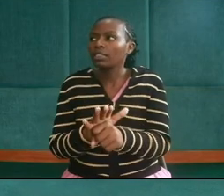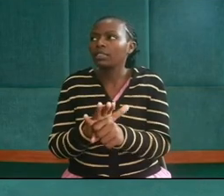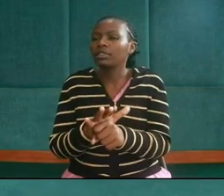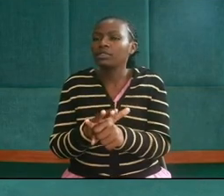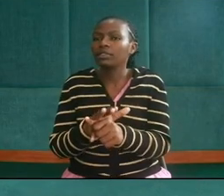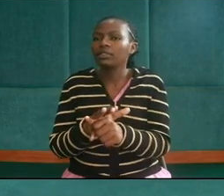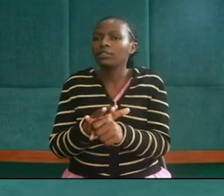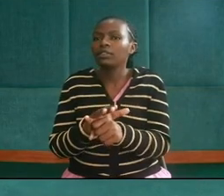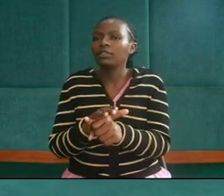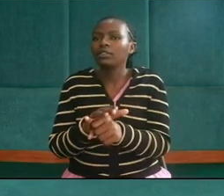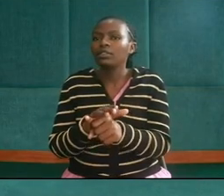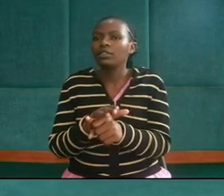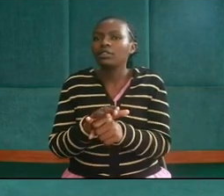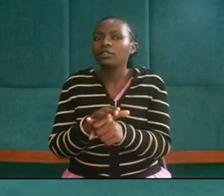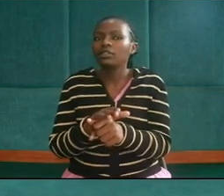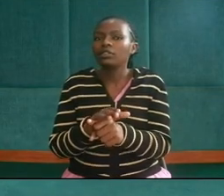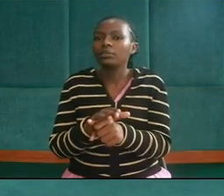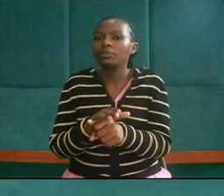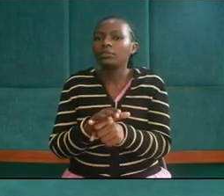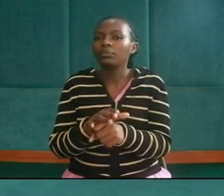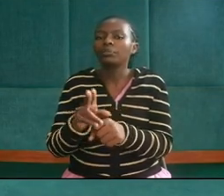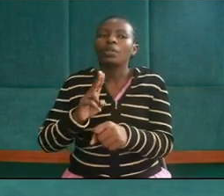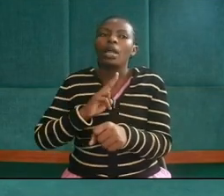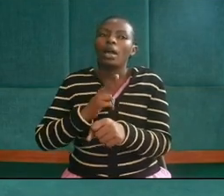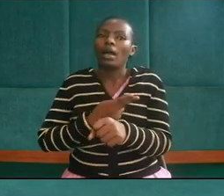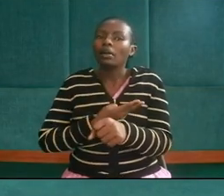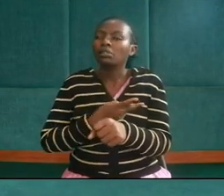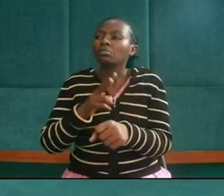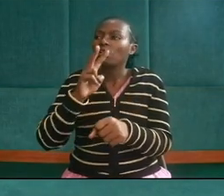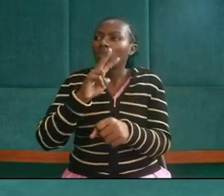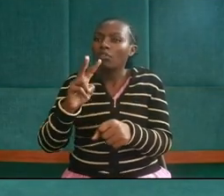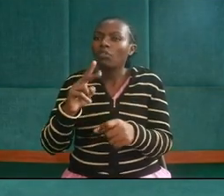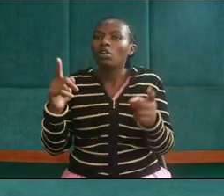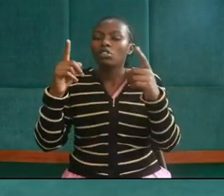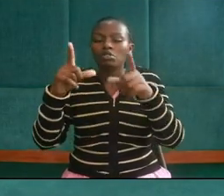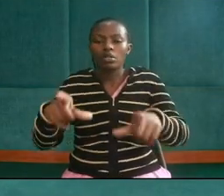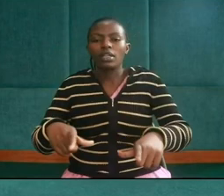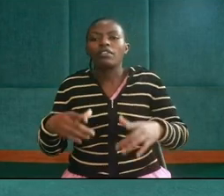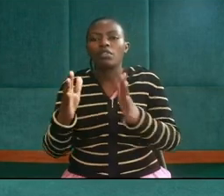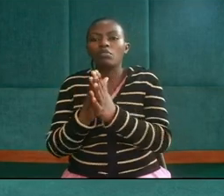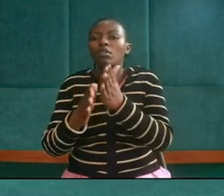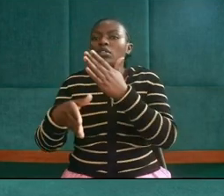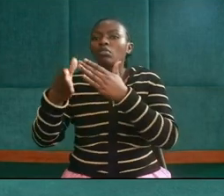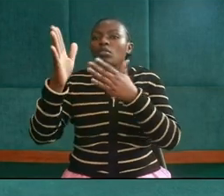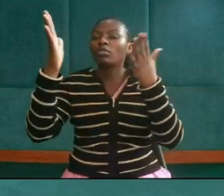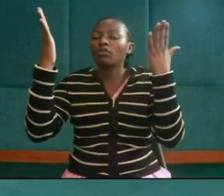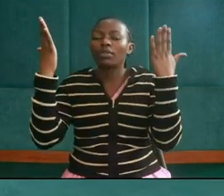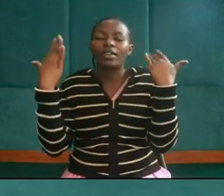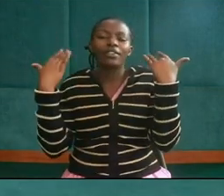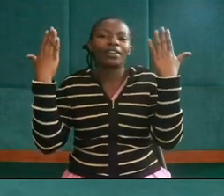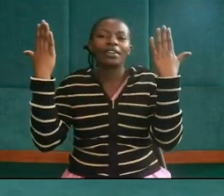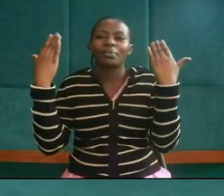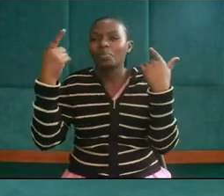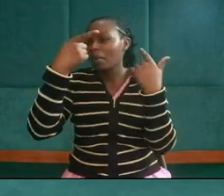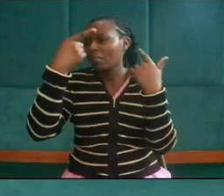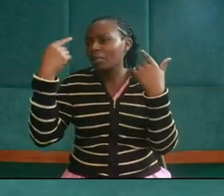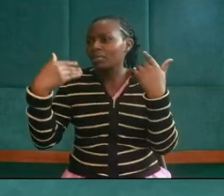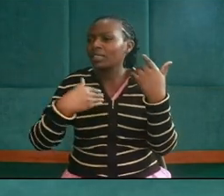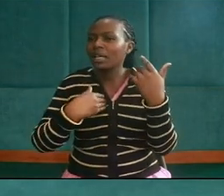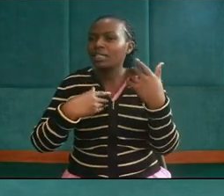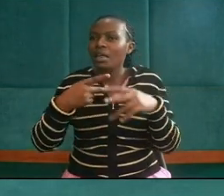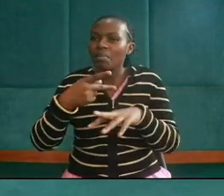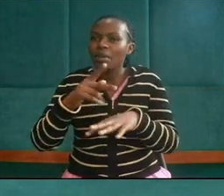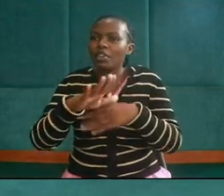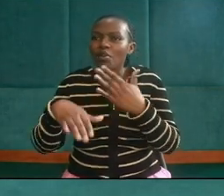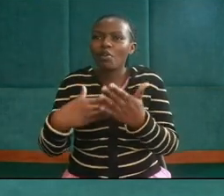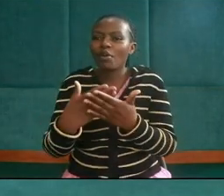we all look forward to living with God forever and ever because he has paid the